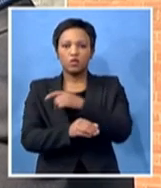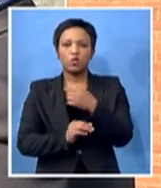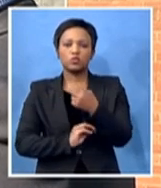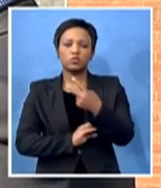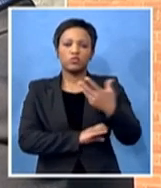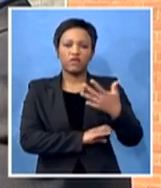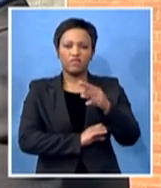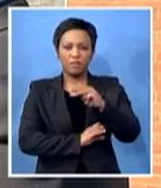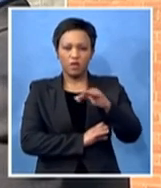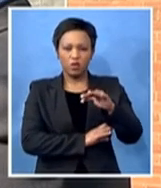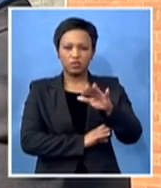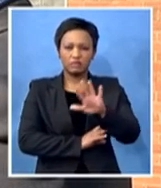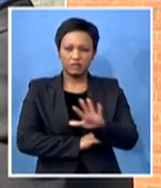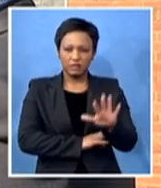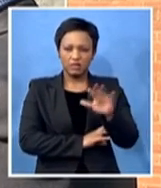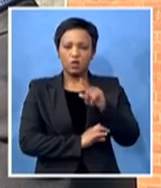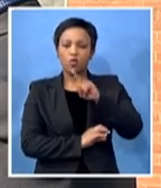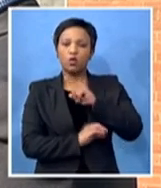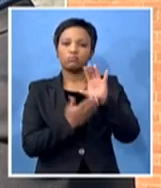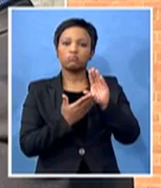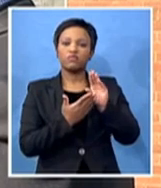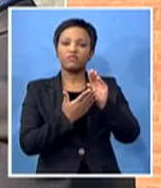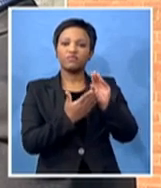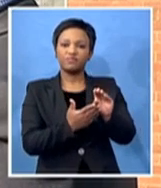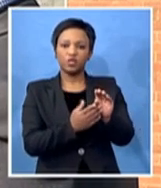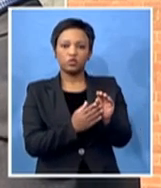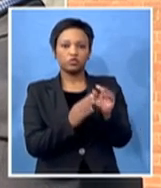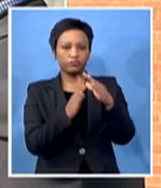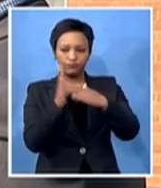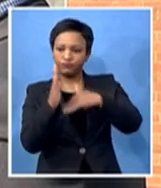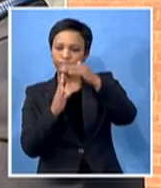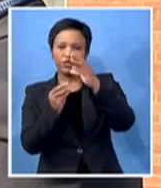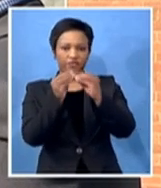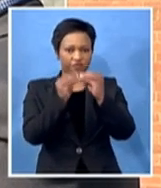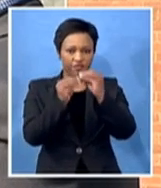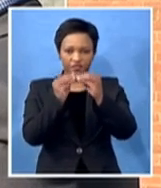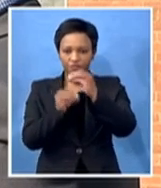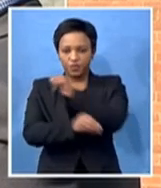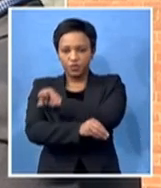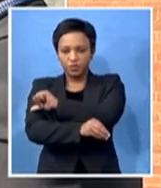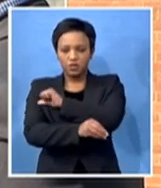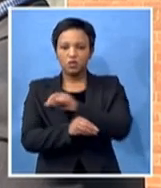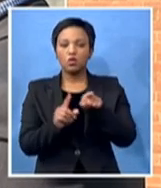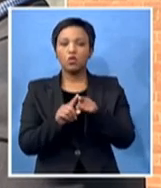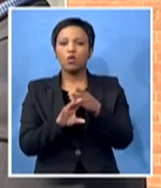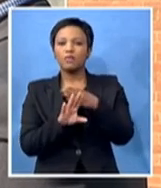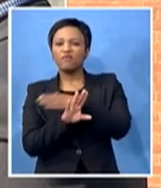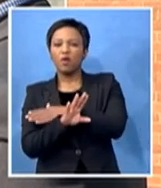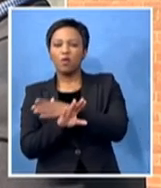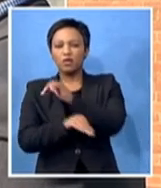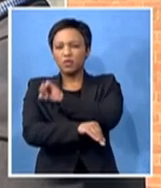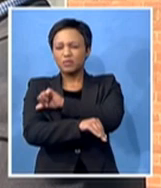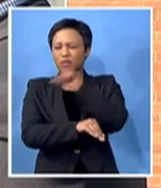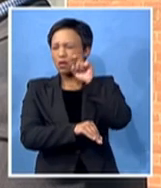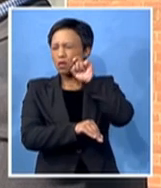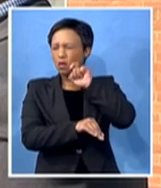investment in revamping this hospital. This has been a dilapidated hospital where people were no longer